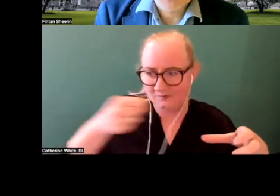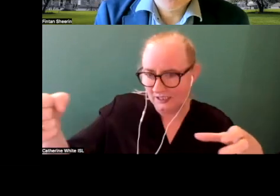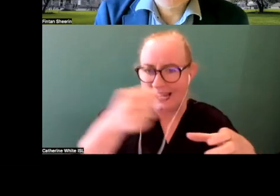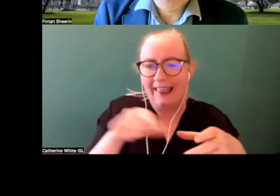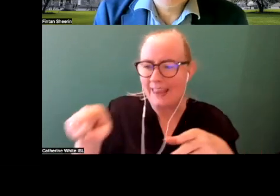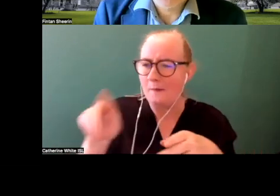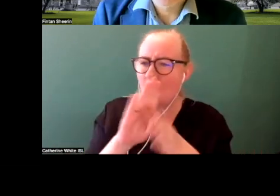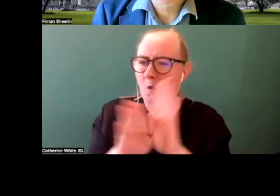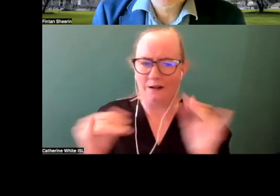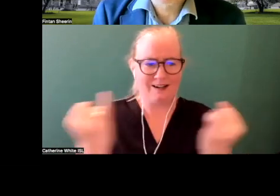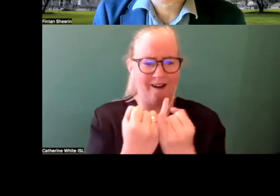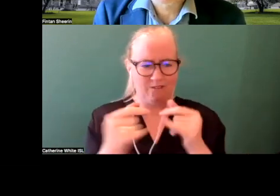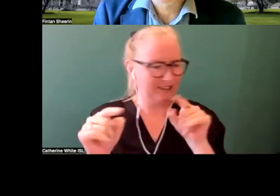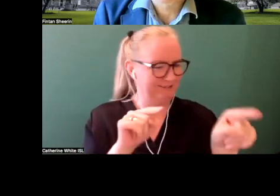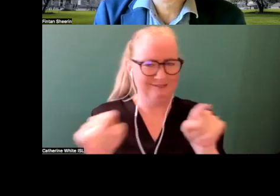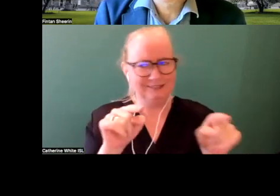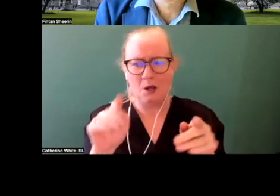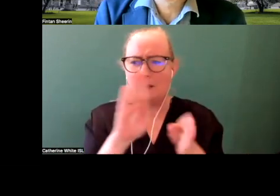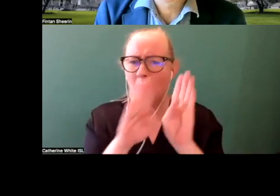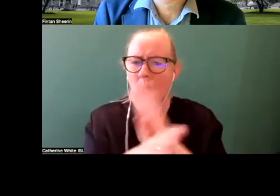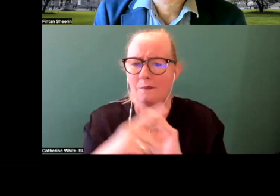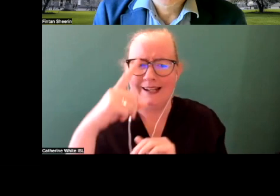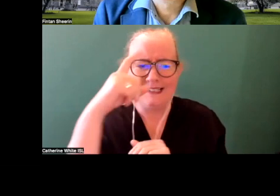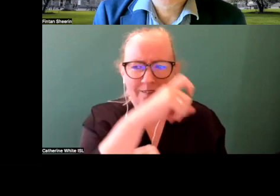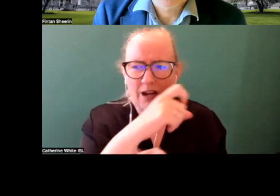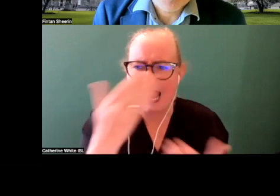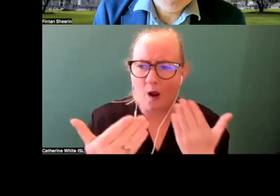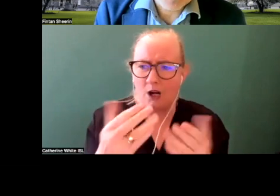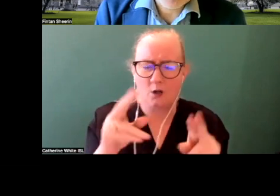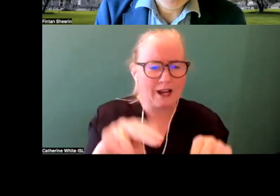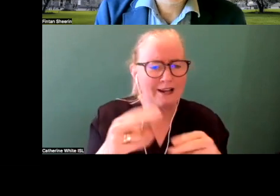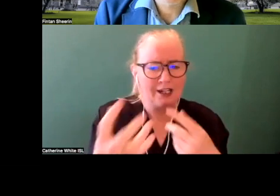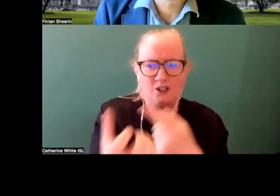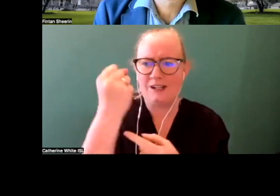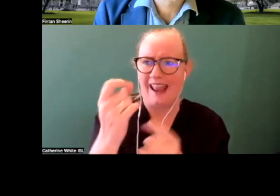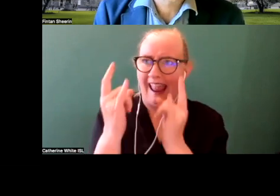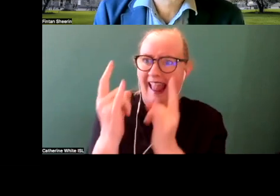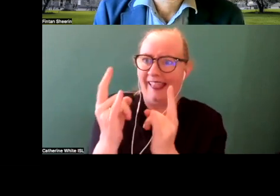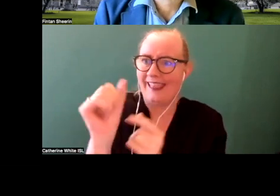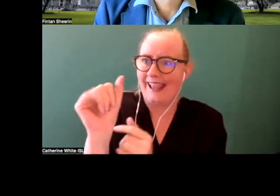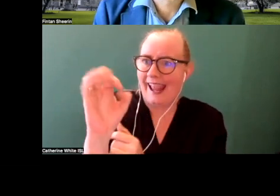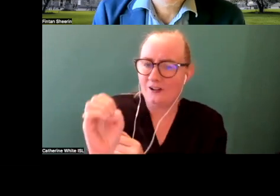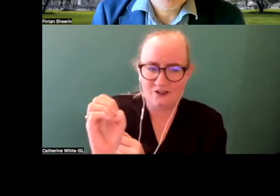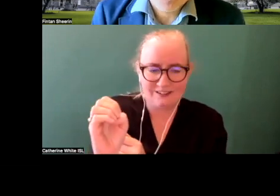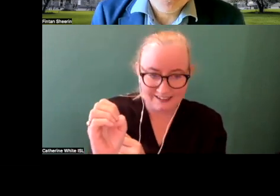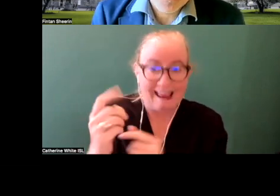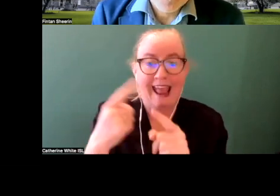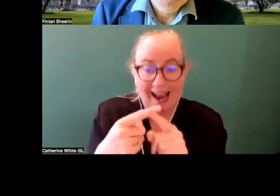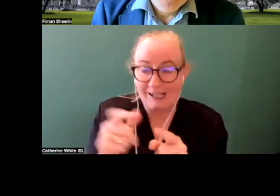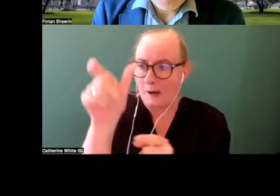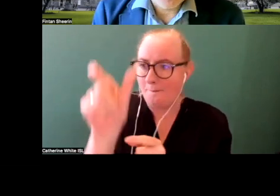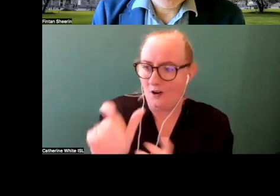conflict with each other, and it becomes very difficult to achieve healthy aging in place and also to achieve person-centered